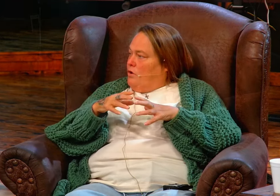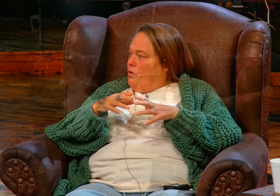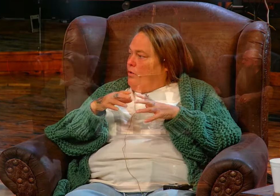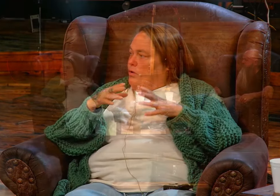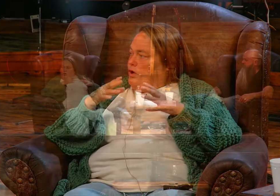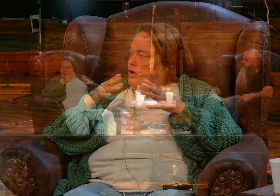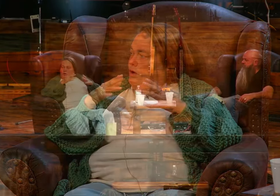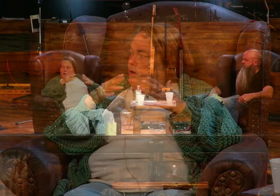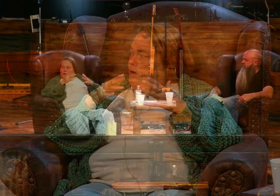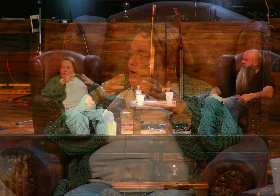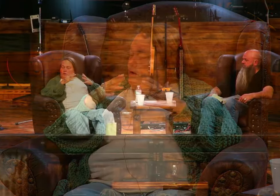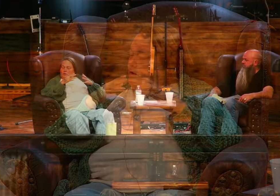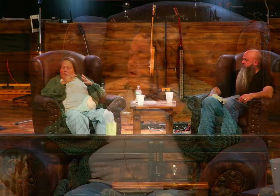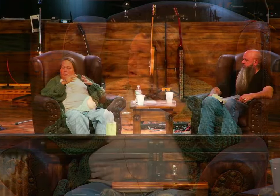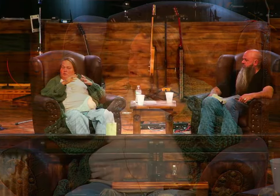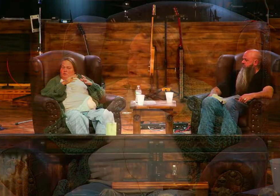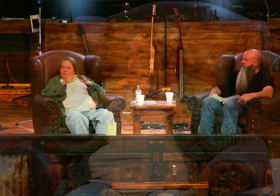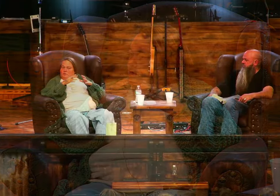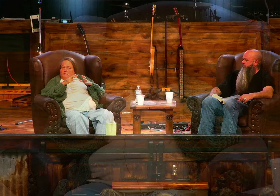even though